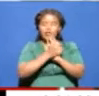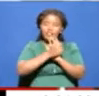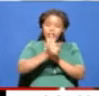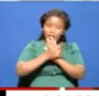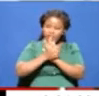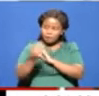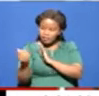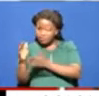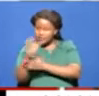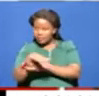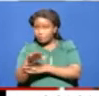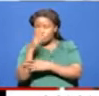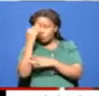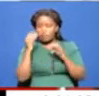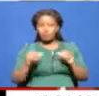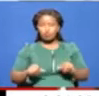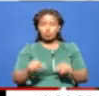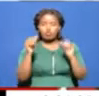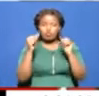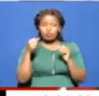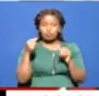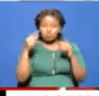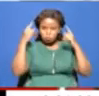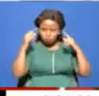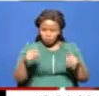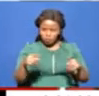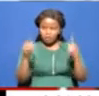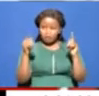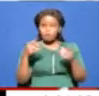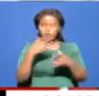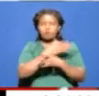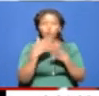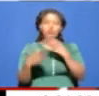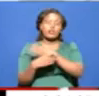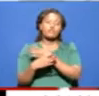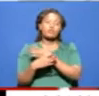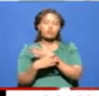can continue to drive construction of